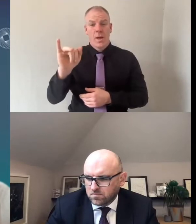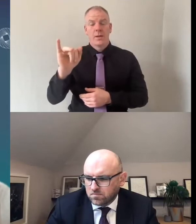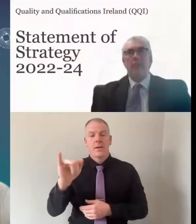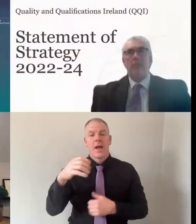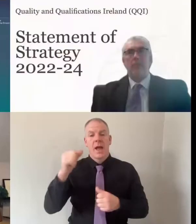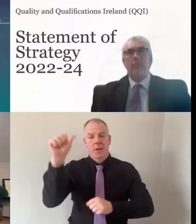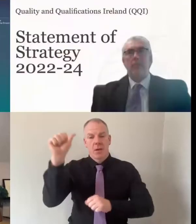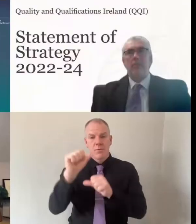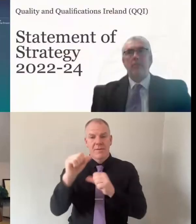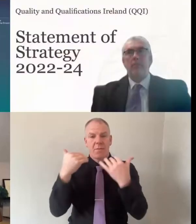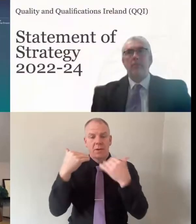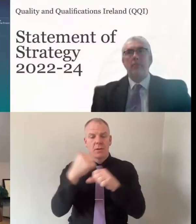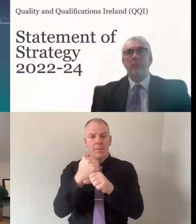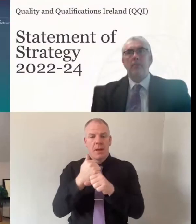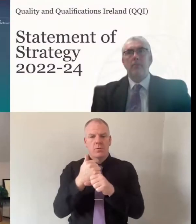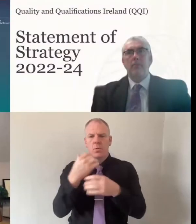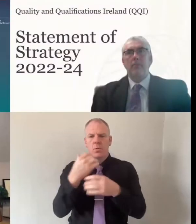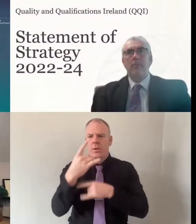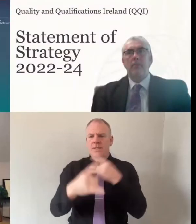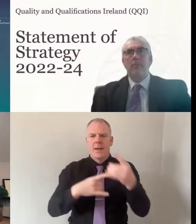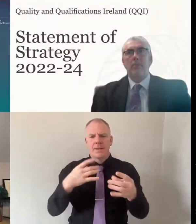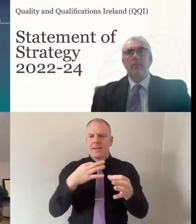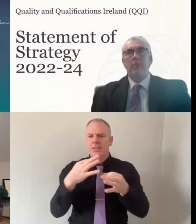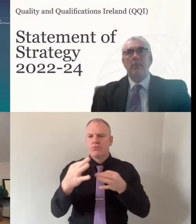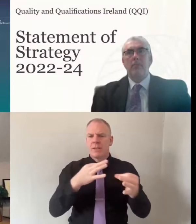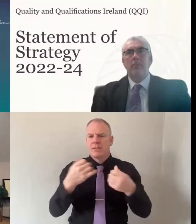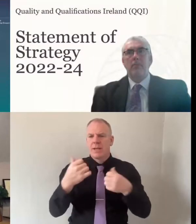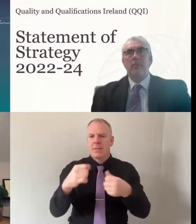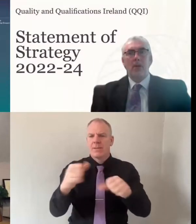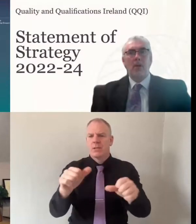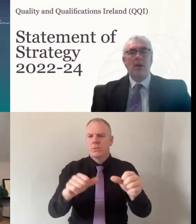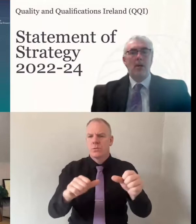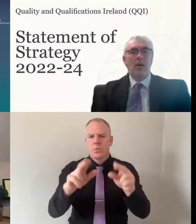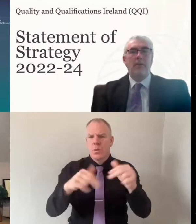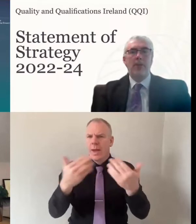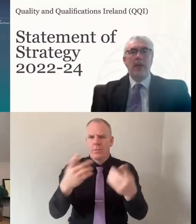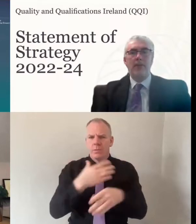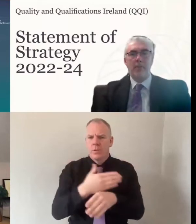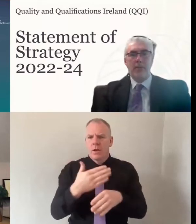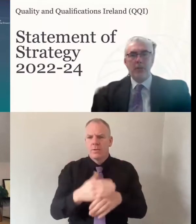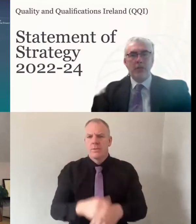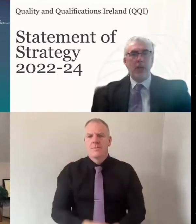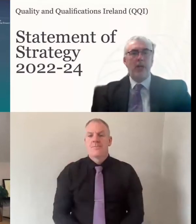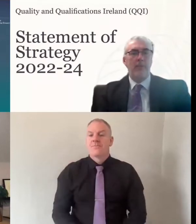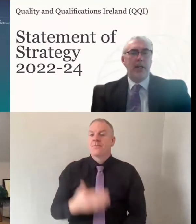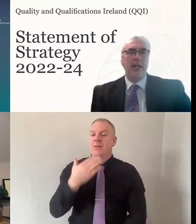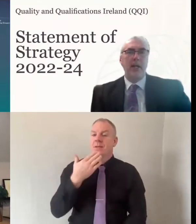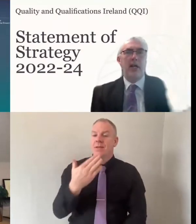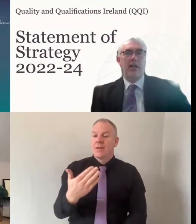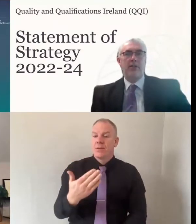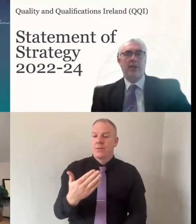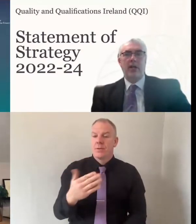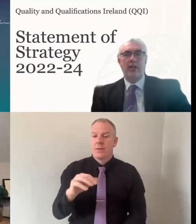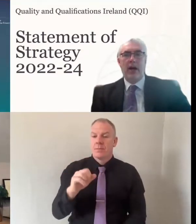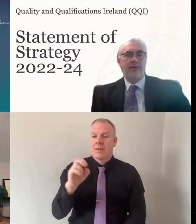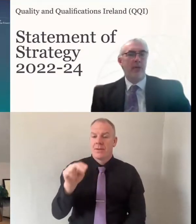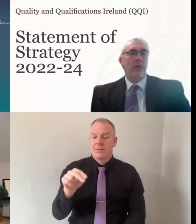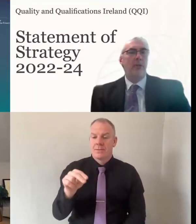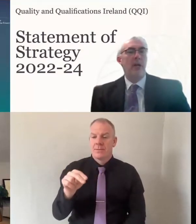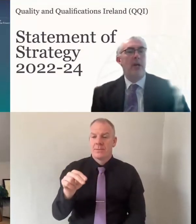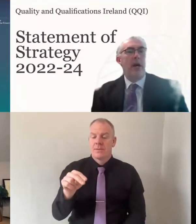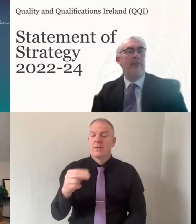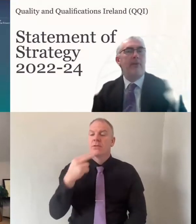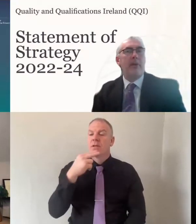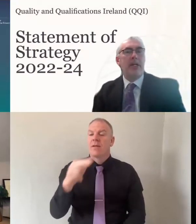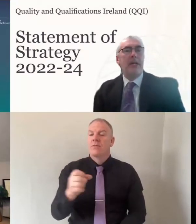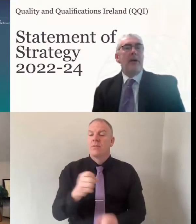overview as to how we have already begun to implement our new strategy. Thanks very much, Megan, and good